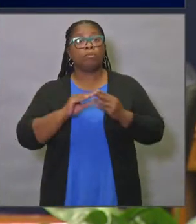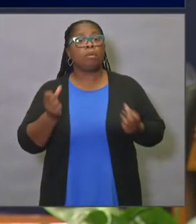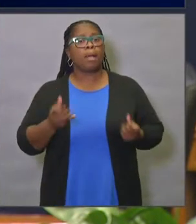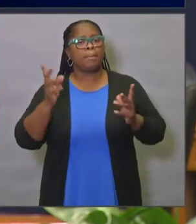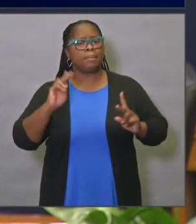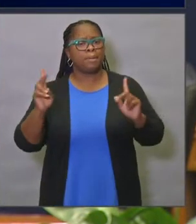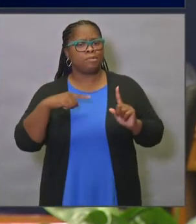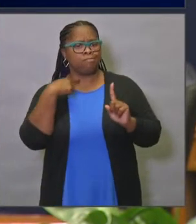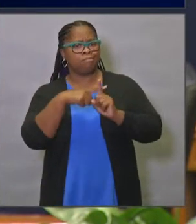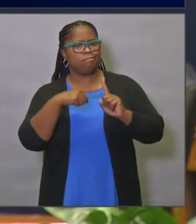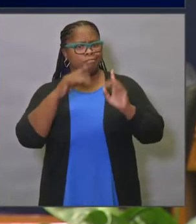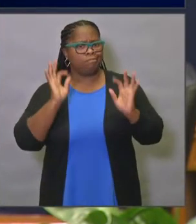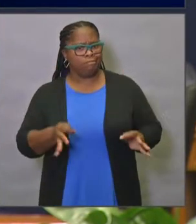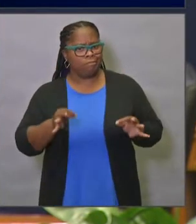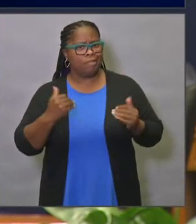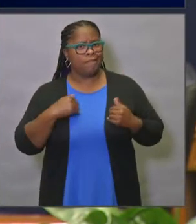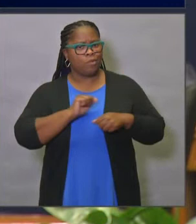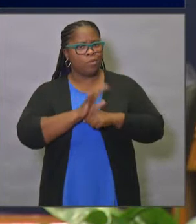cases in institutional settings is